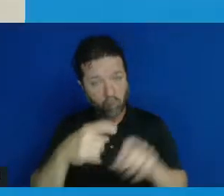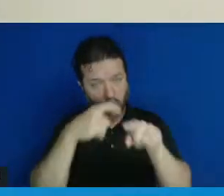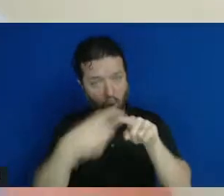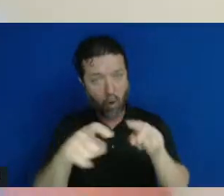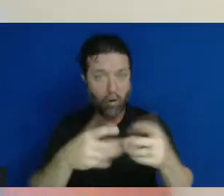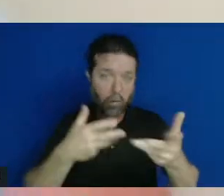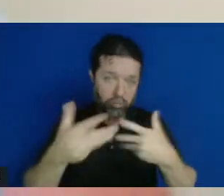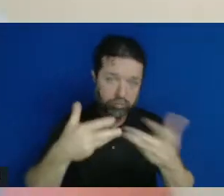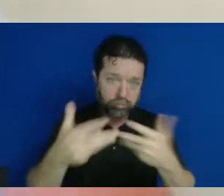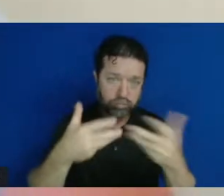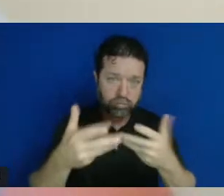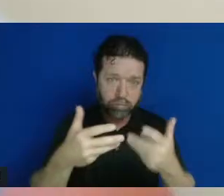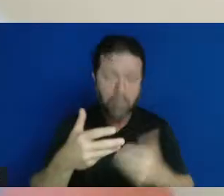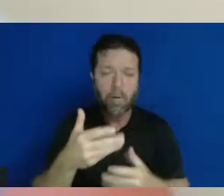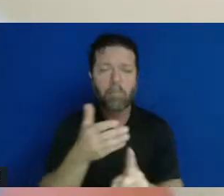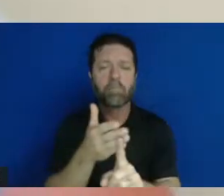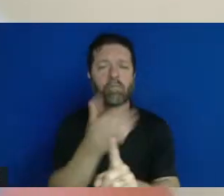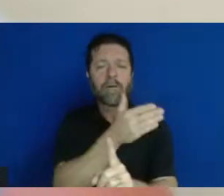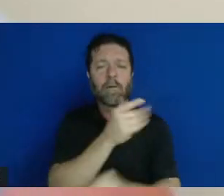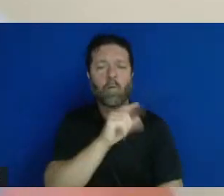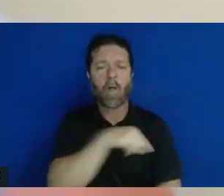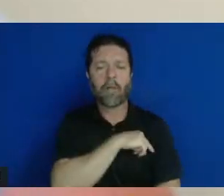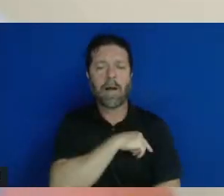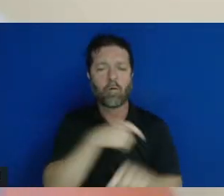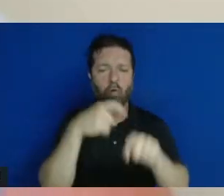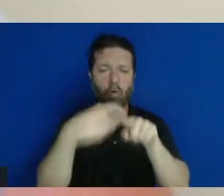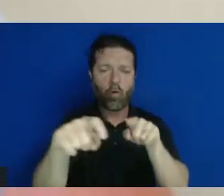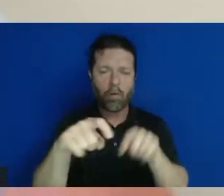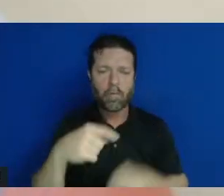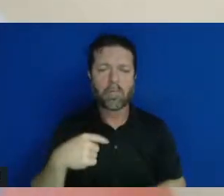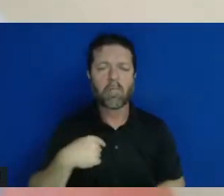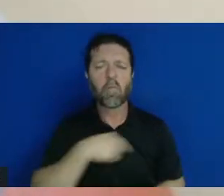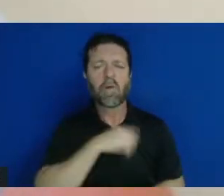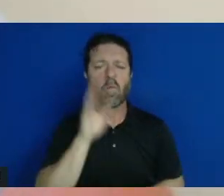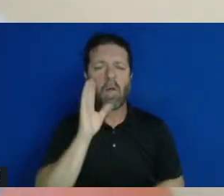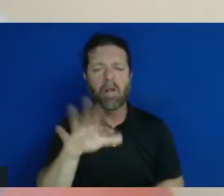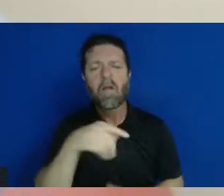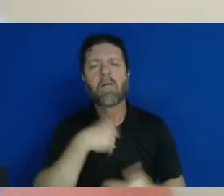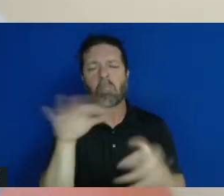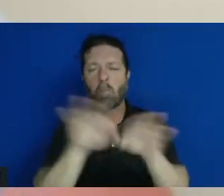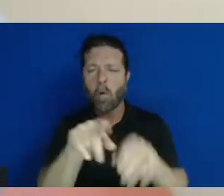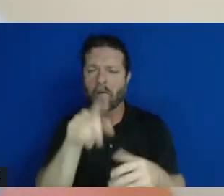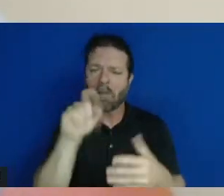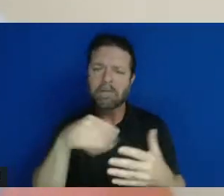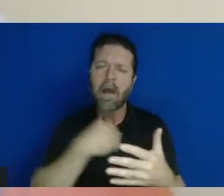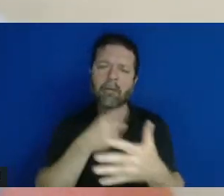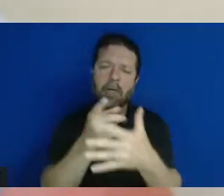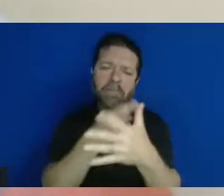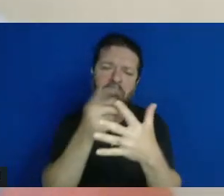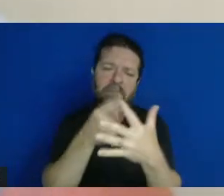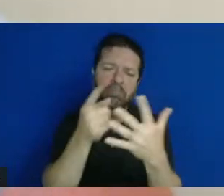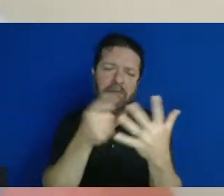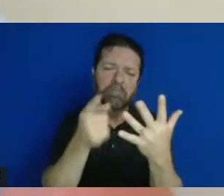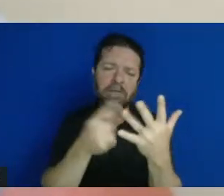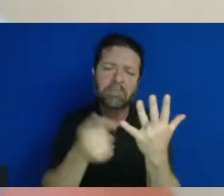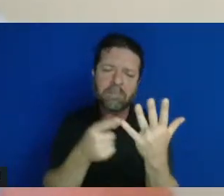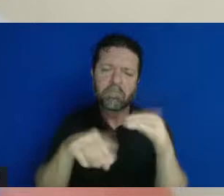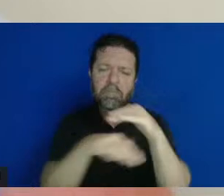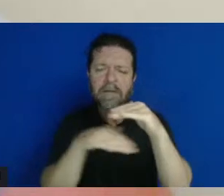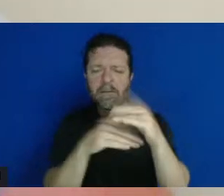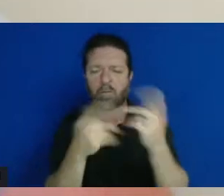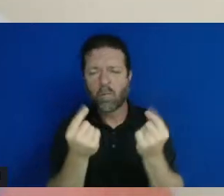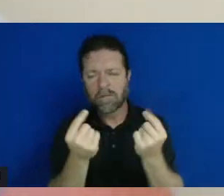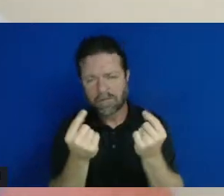pre-qualifying call, where we go over basics, really preliminary talks on, going over that this is a set